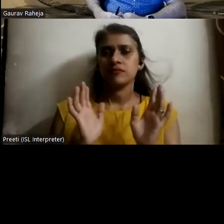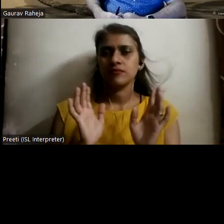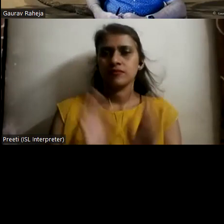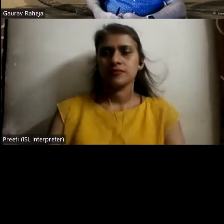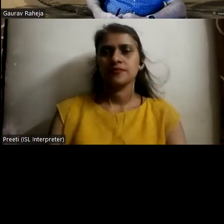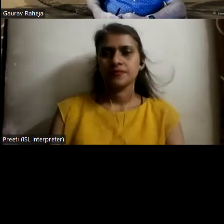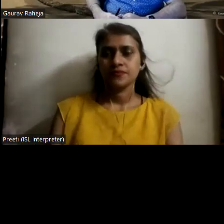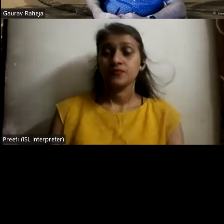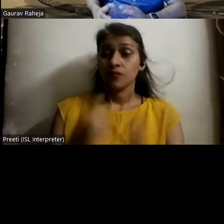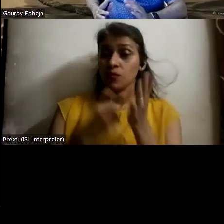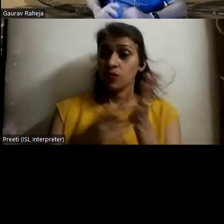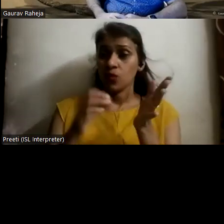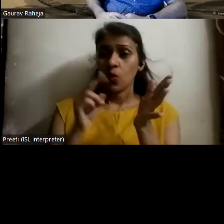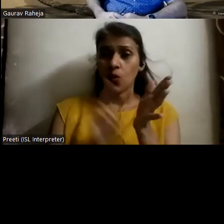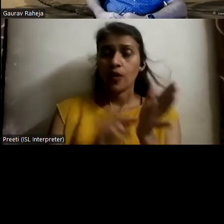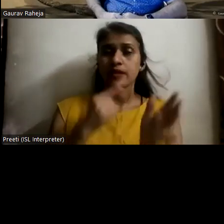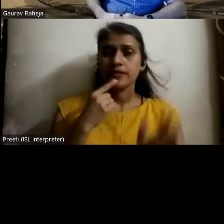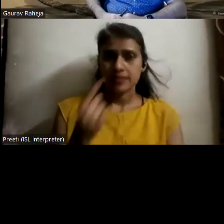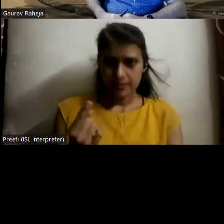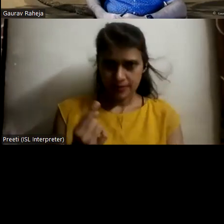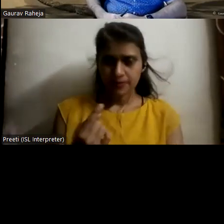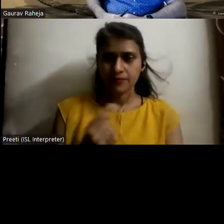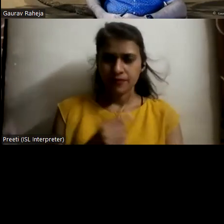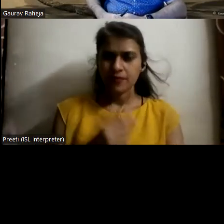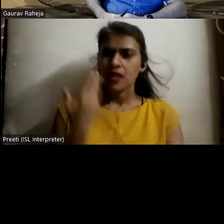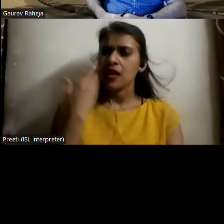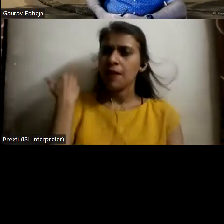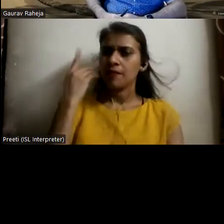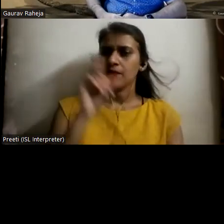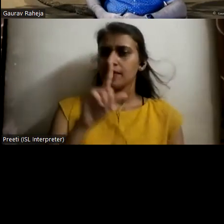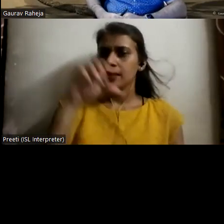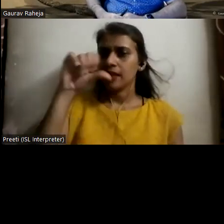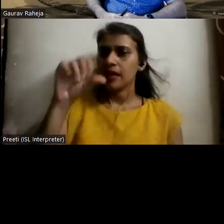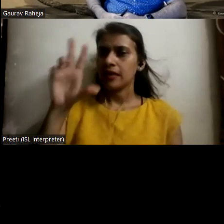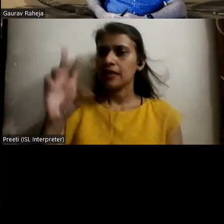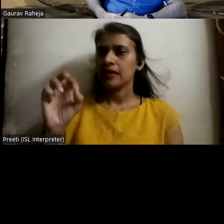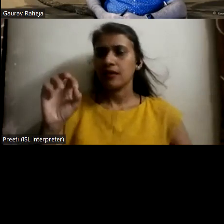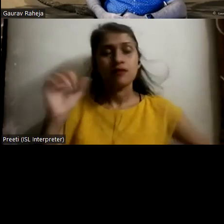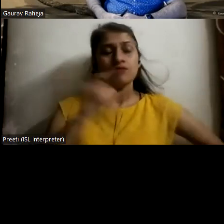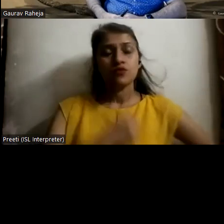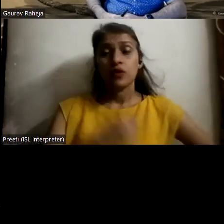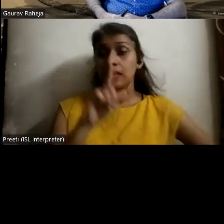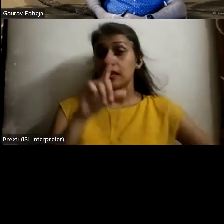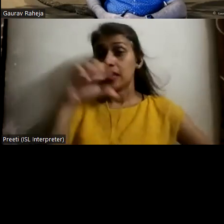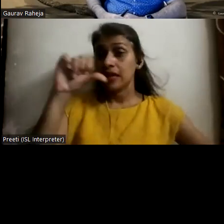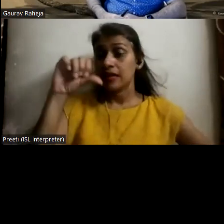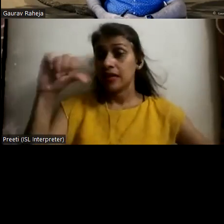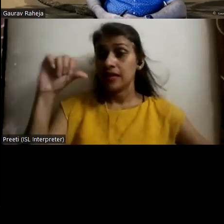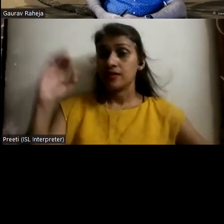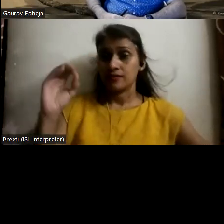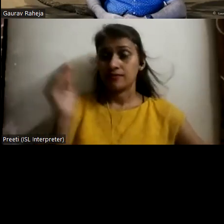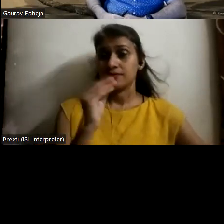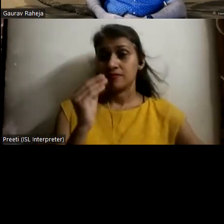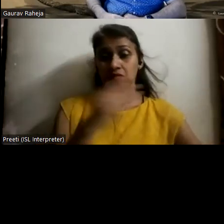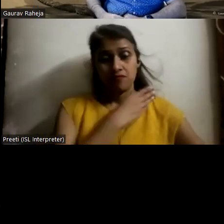Mace said this in late 90s, and today is 2022. So it's